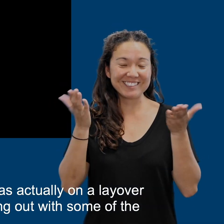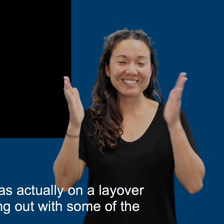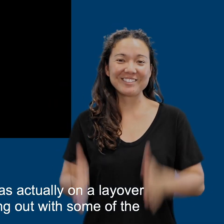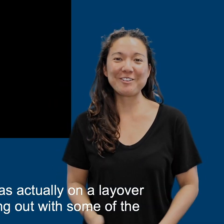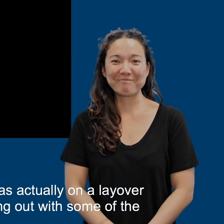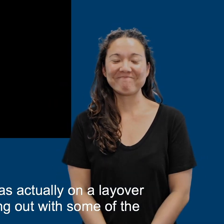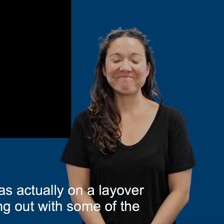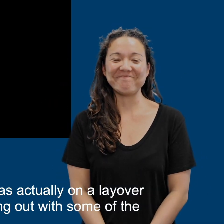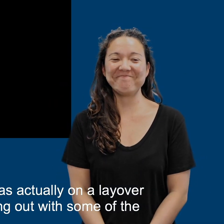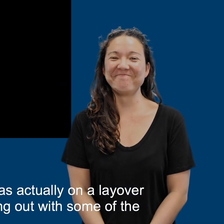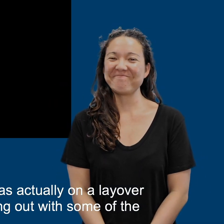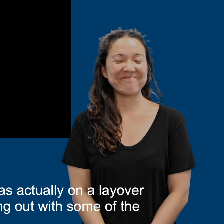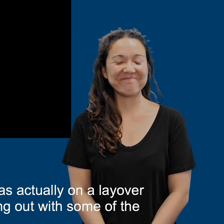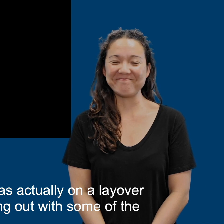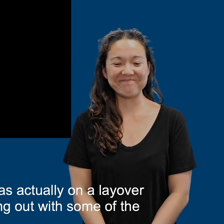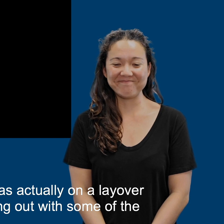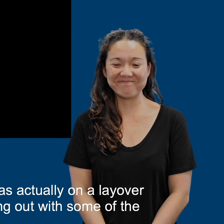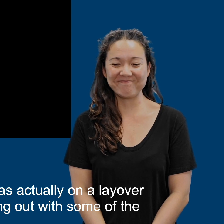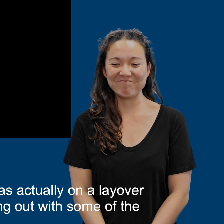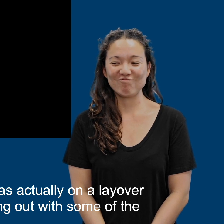I'm a flight attendant.